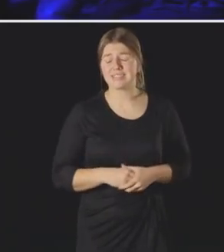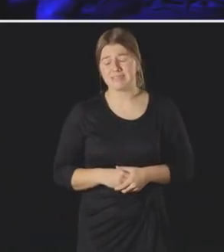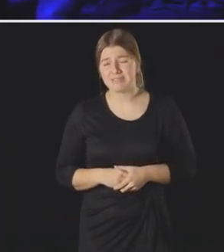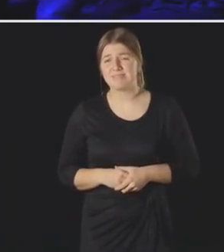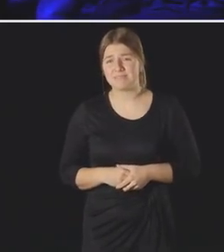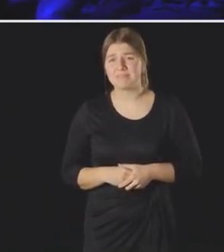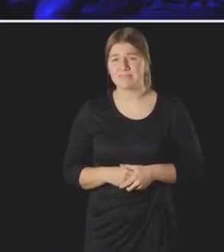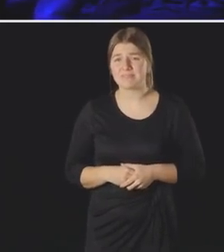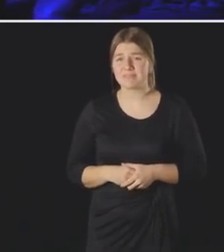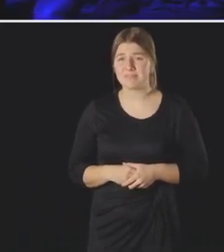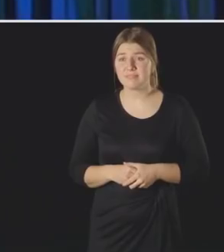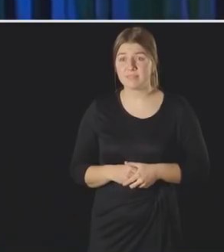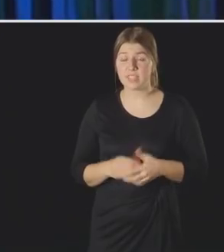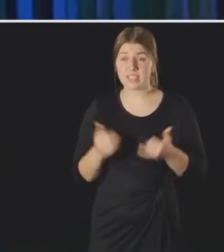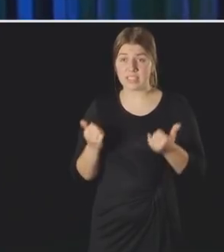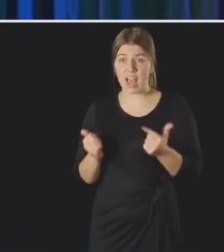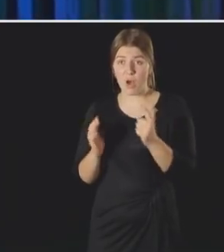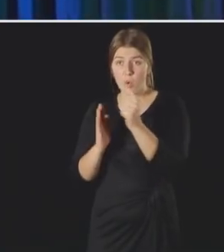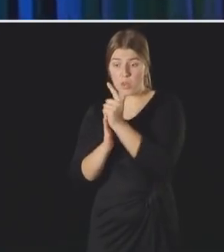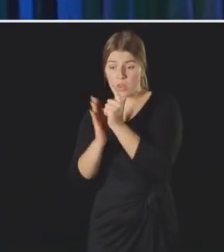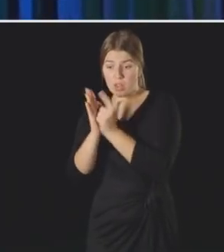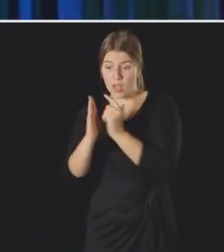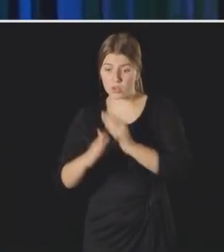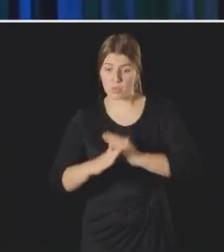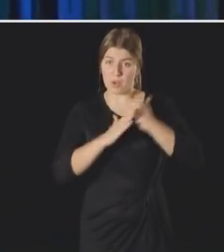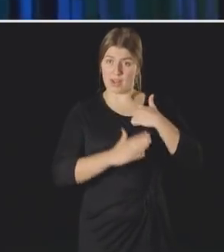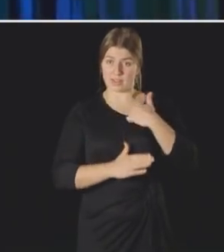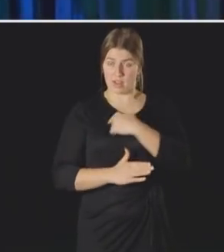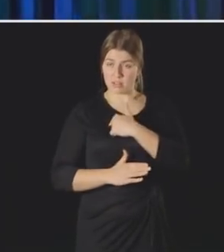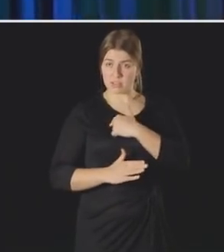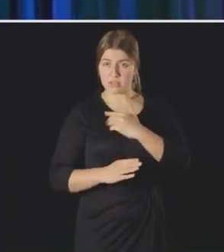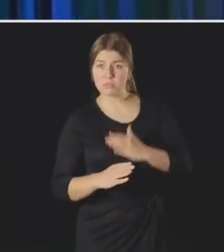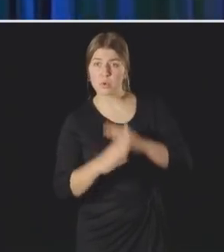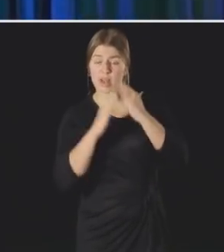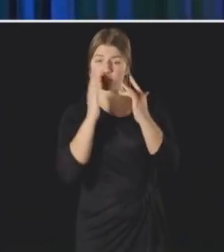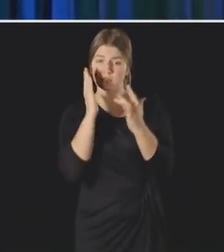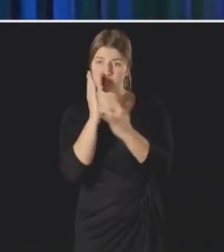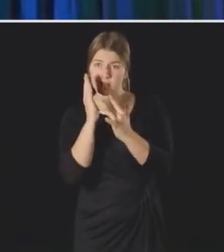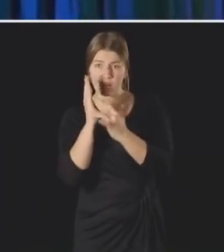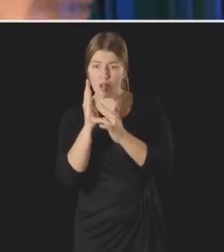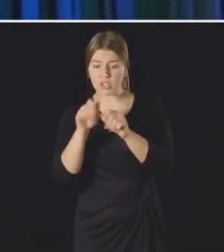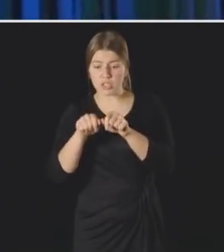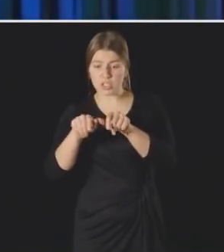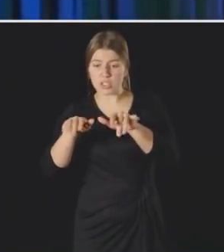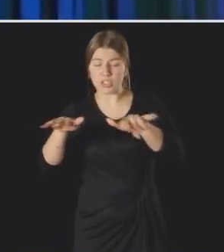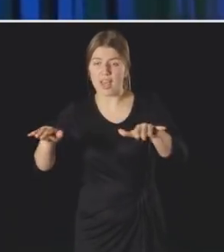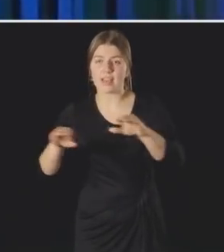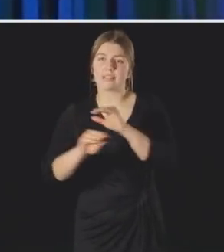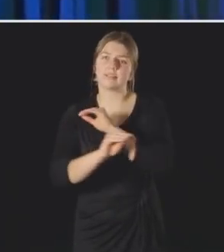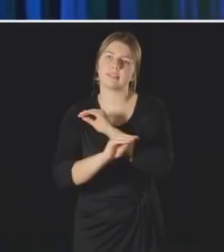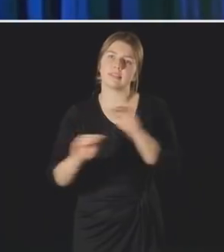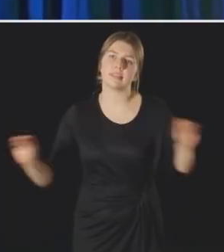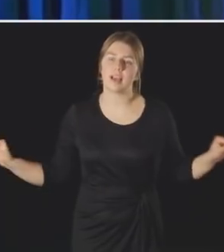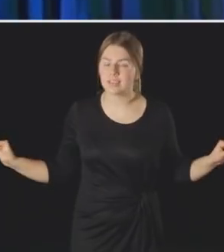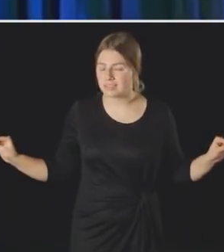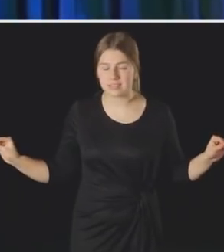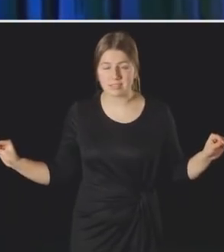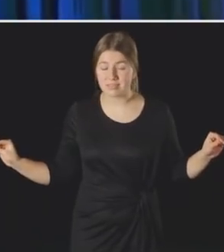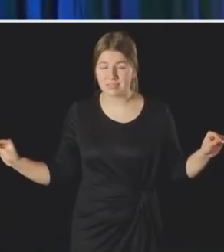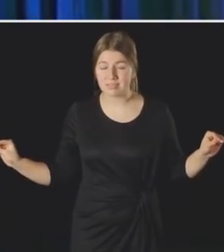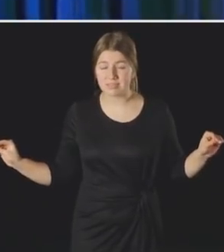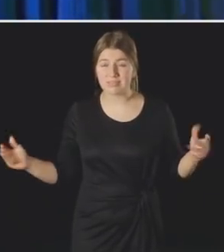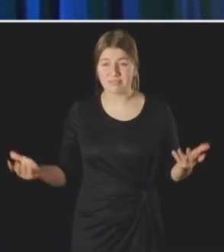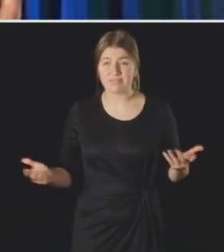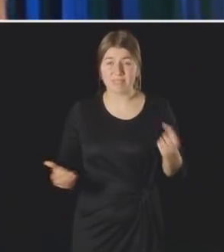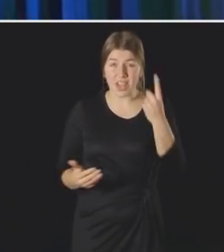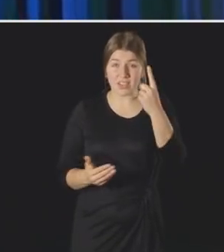almost any consumer devices or the data that they collect. Currently, companies don't have to tell us what data they're